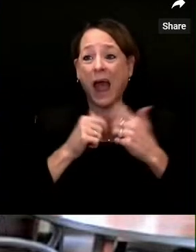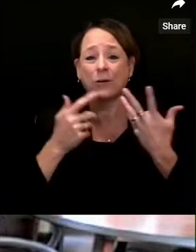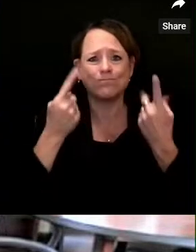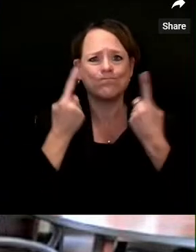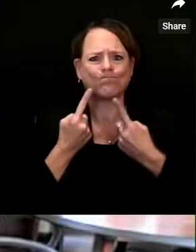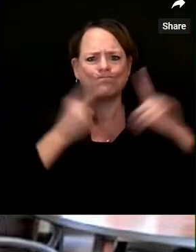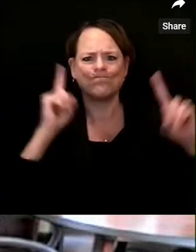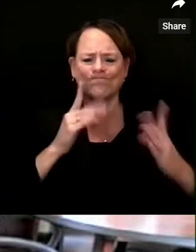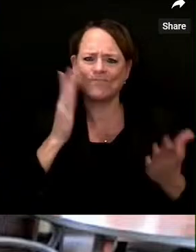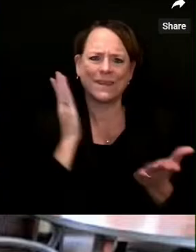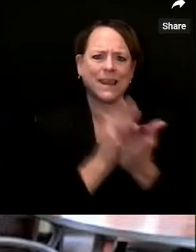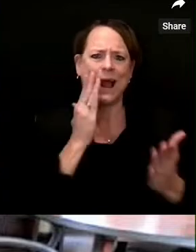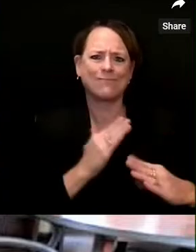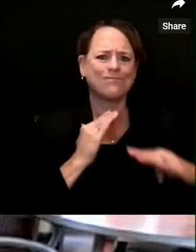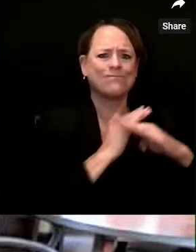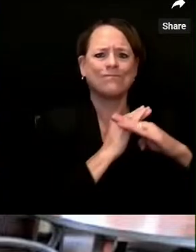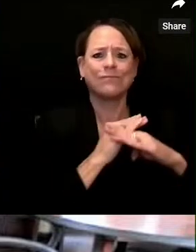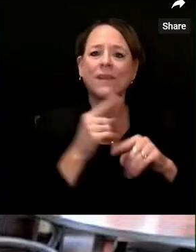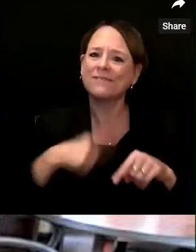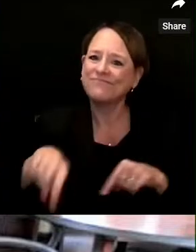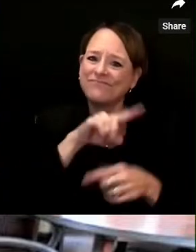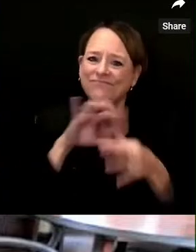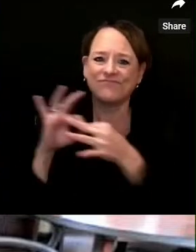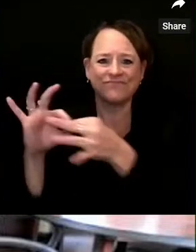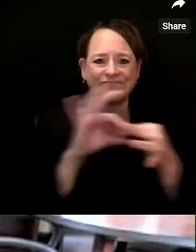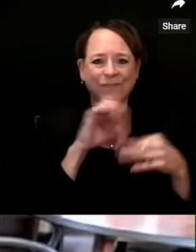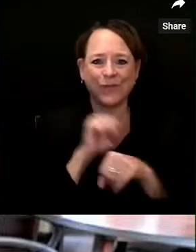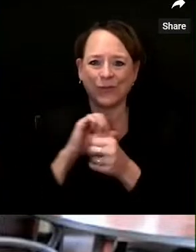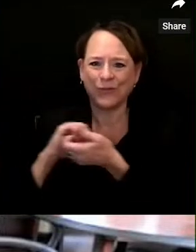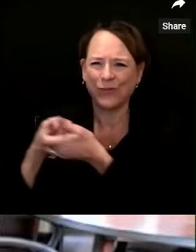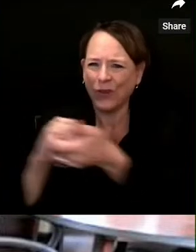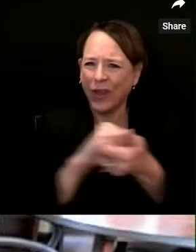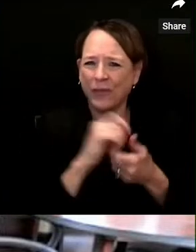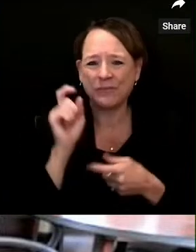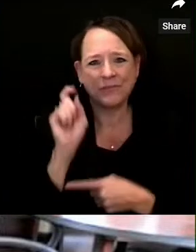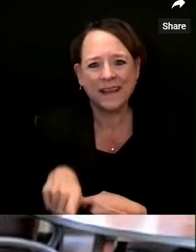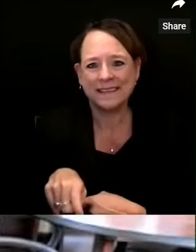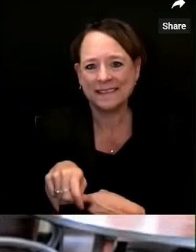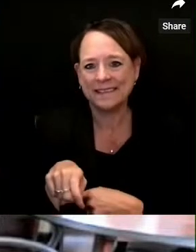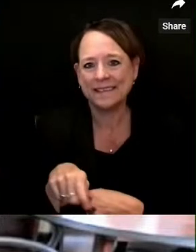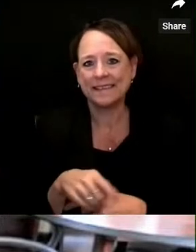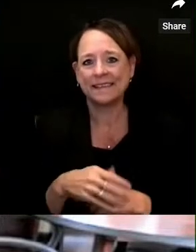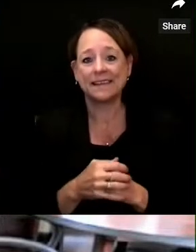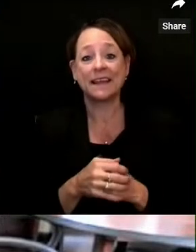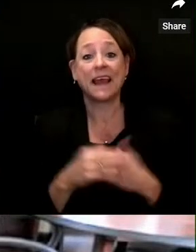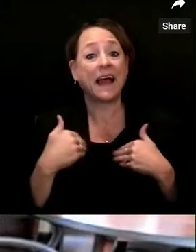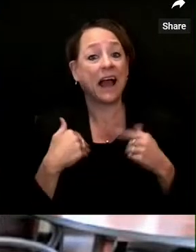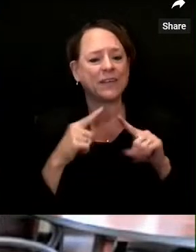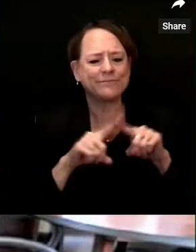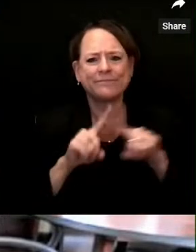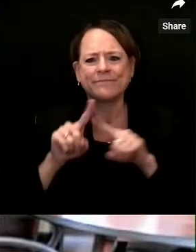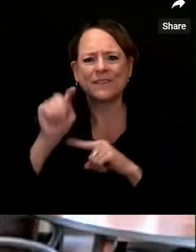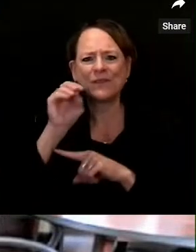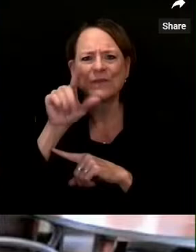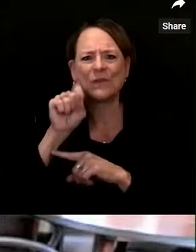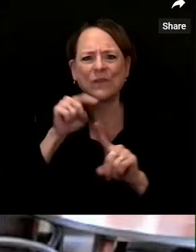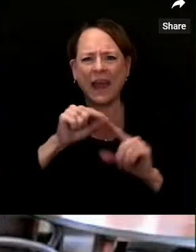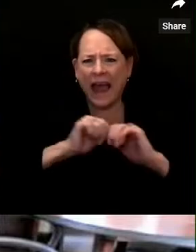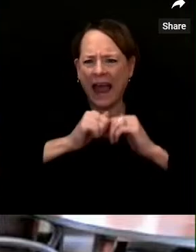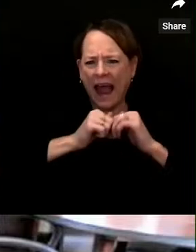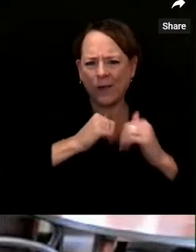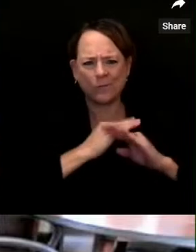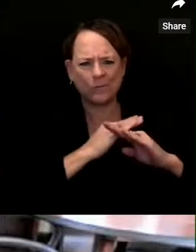of the tools in our toolbox to combat COVID-19, to combat the Delta variant, as layers